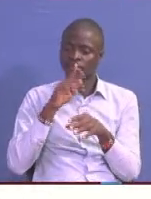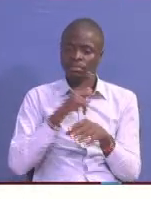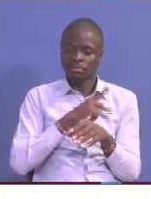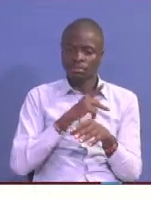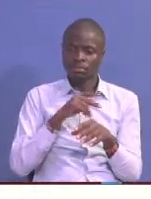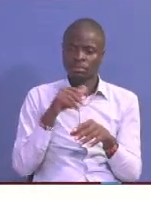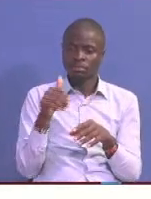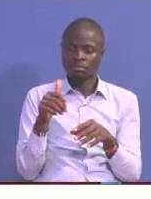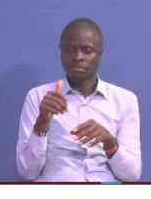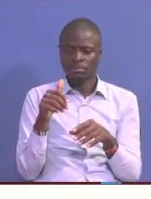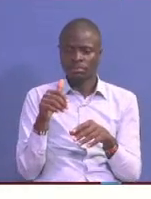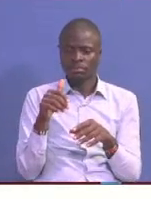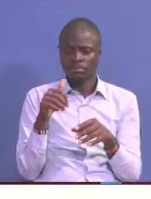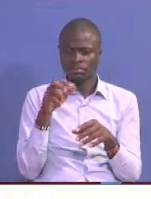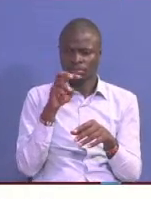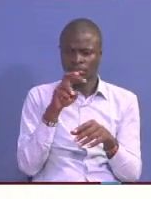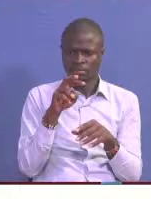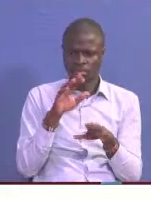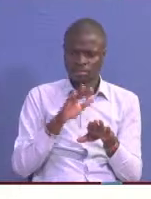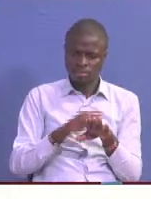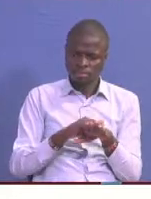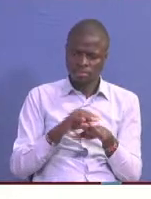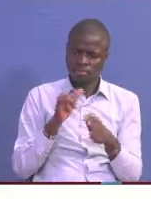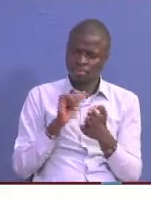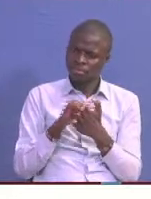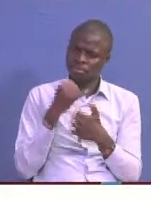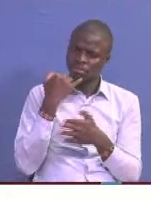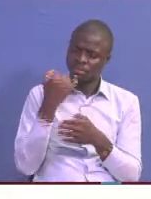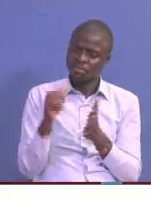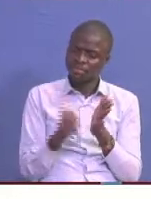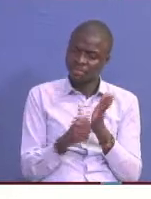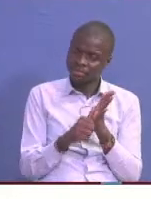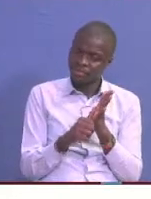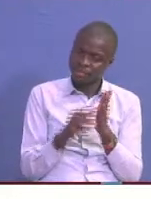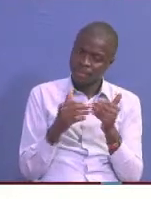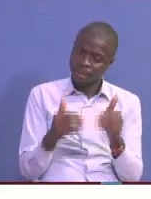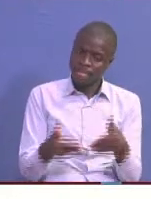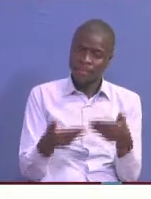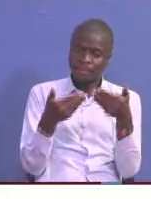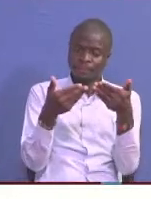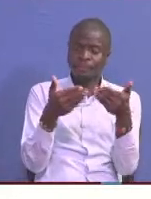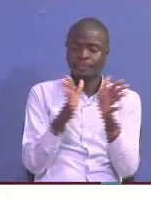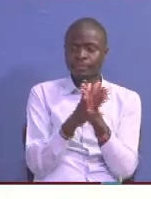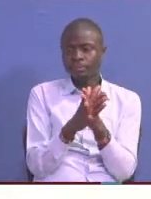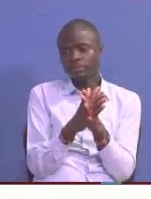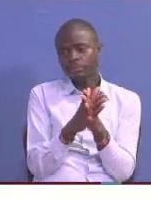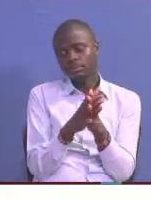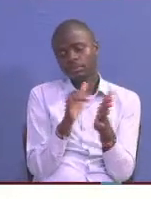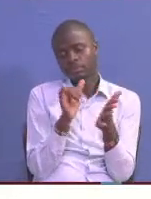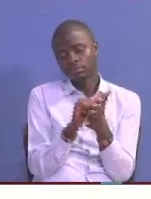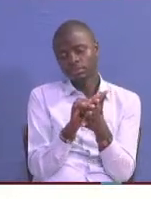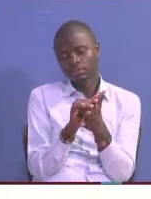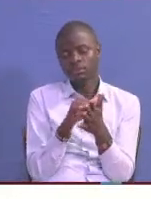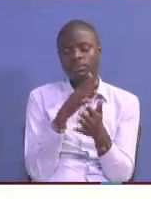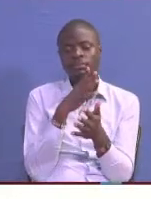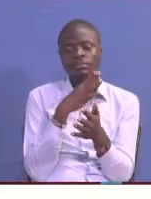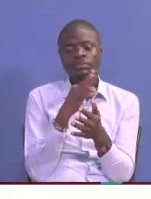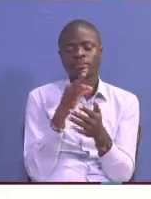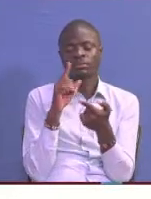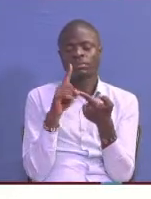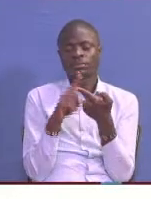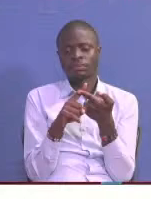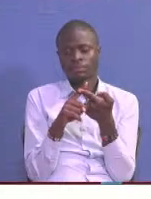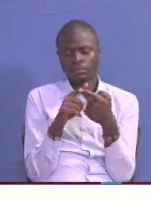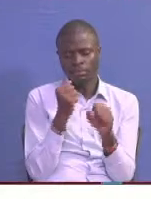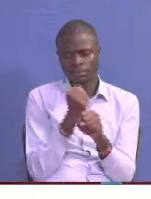others will also look up to. And that is the challenge we have been given, colleagues, that we need to